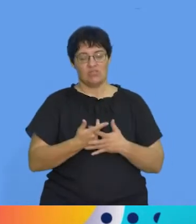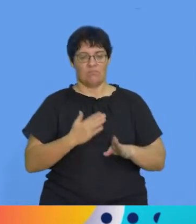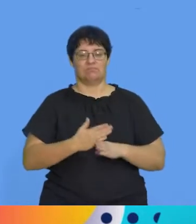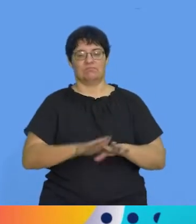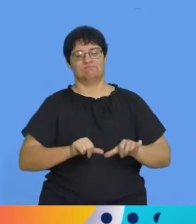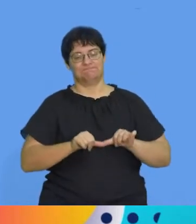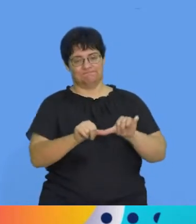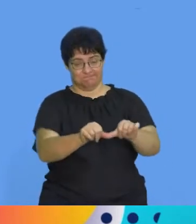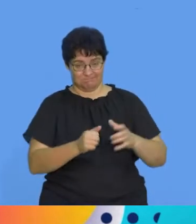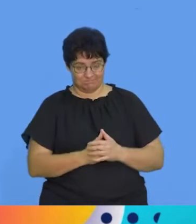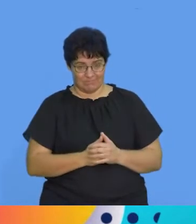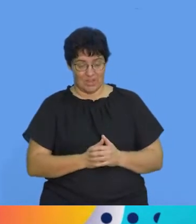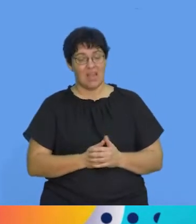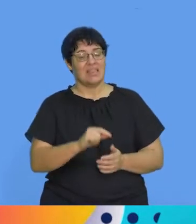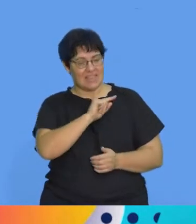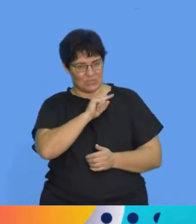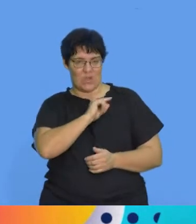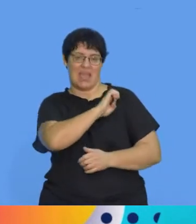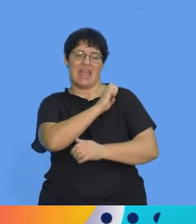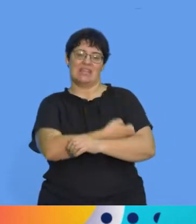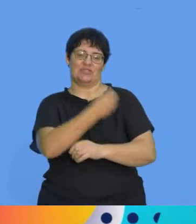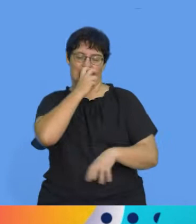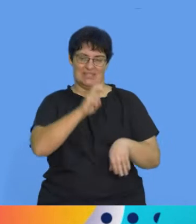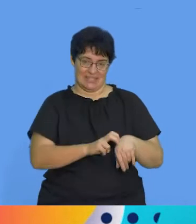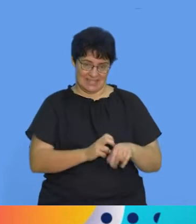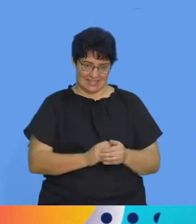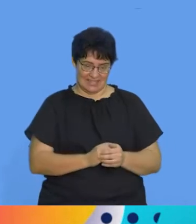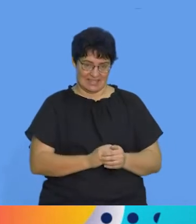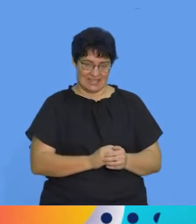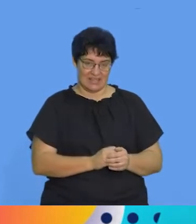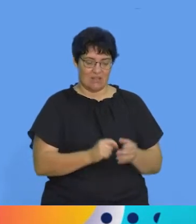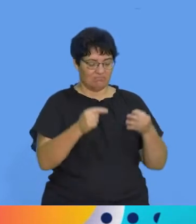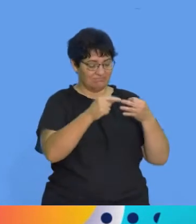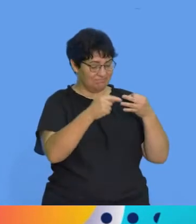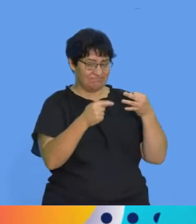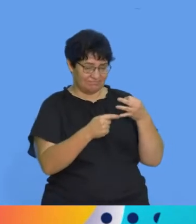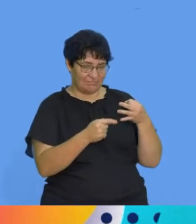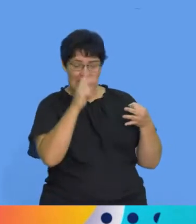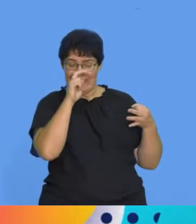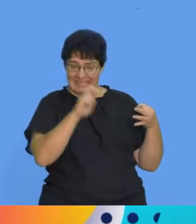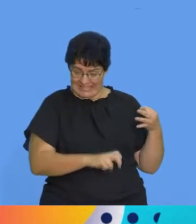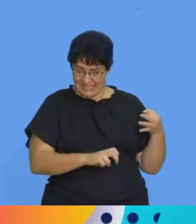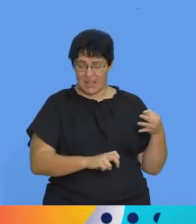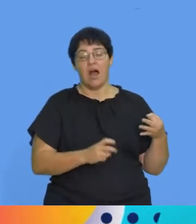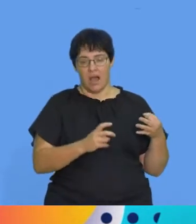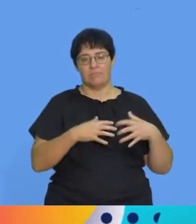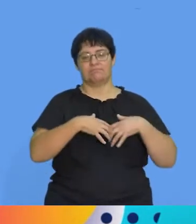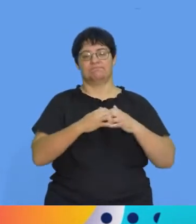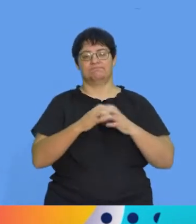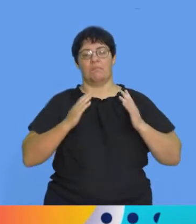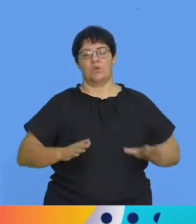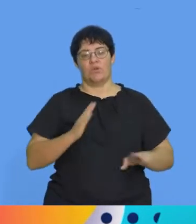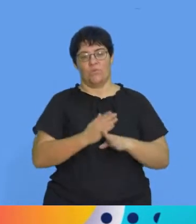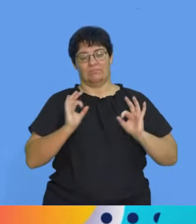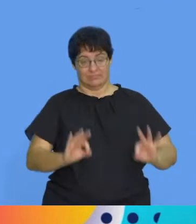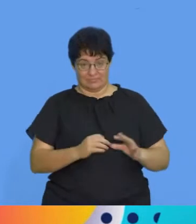build and we need to function. And here we need the energy. We need that glucose, fructose, or galactose